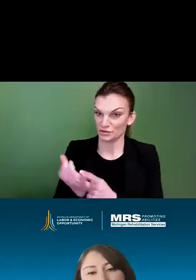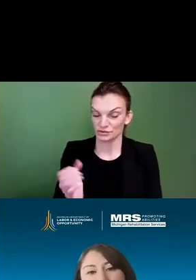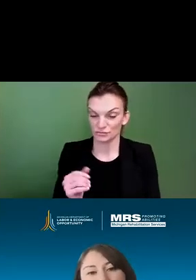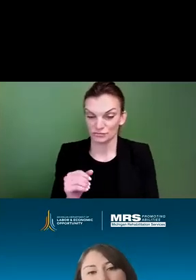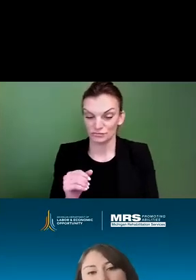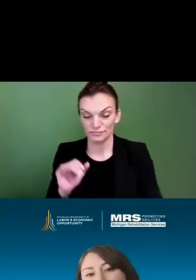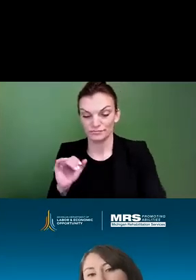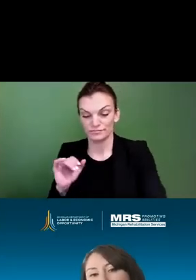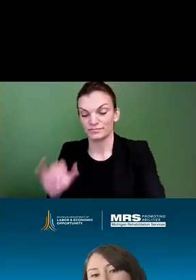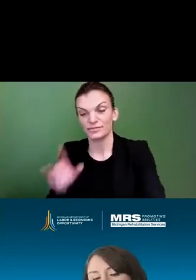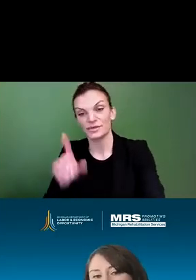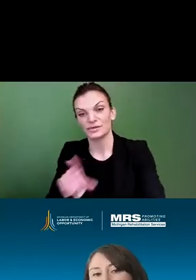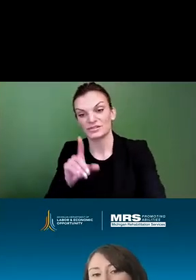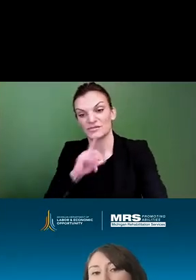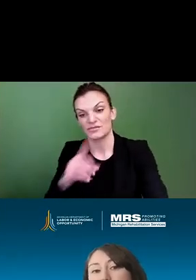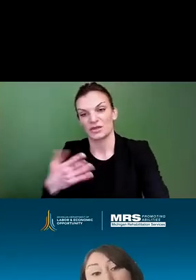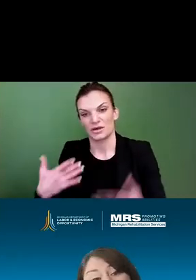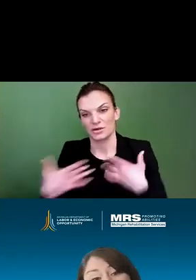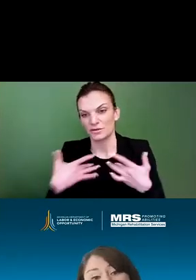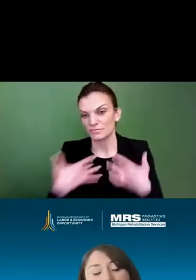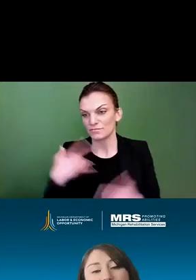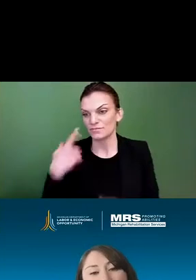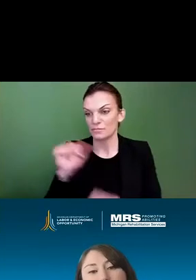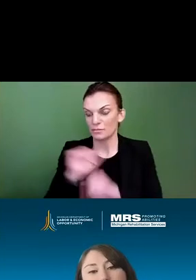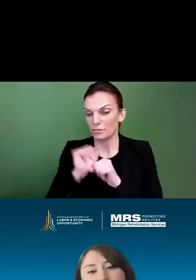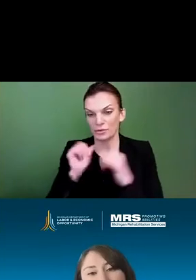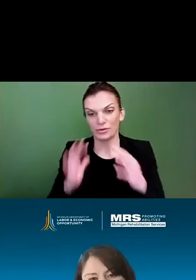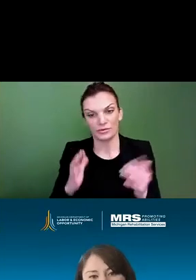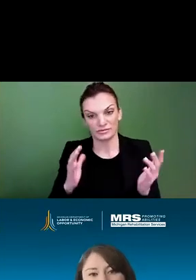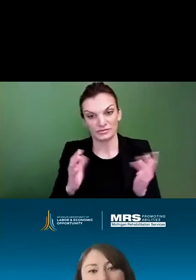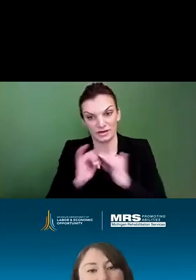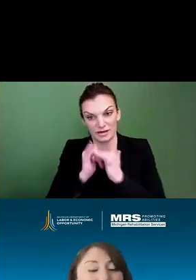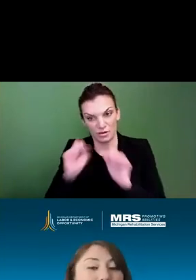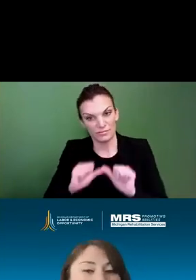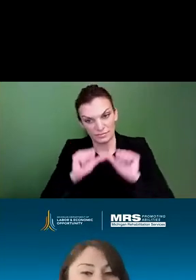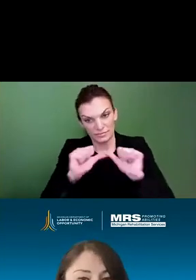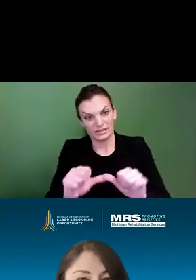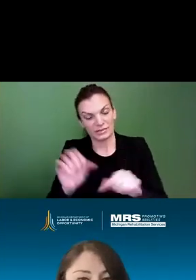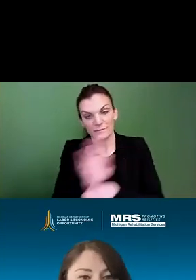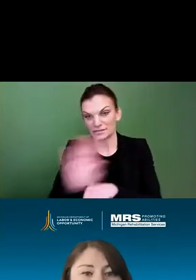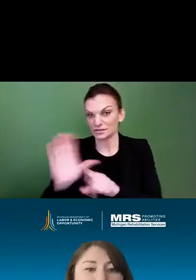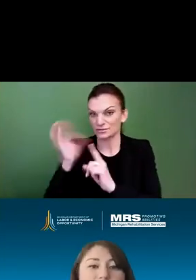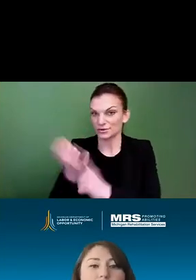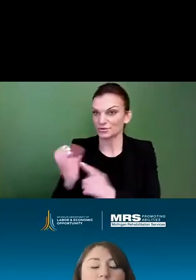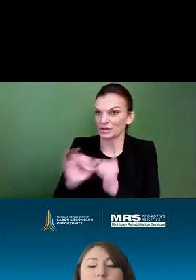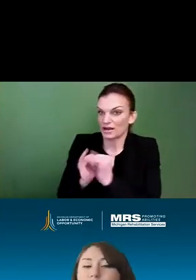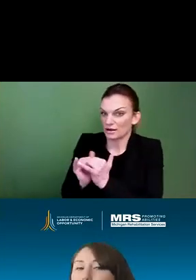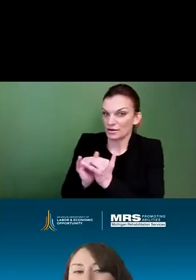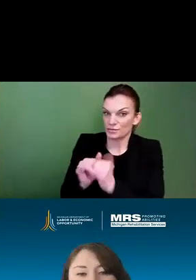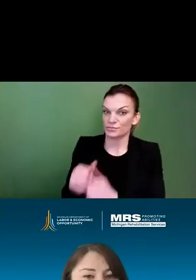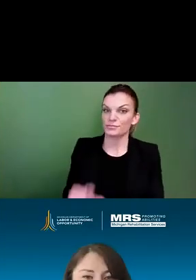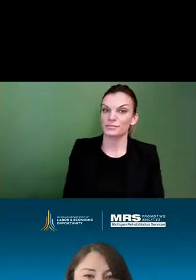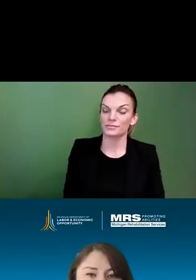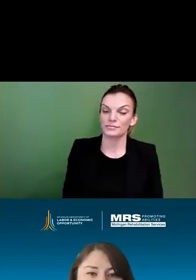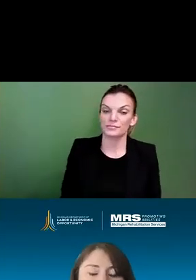that survey, again, that was a concern for employers, how to maintain business culture. So a